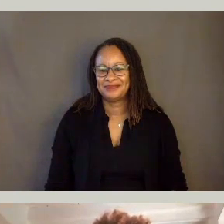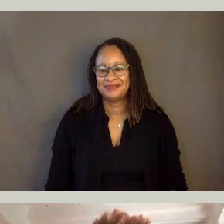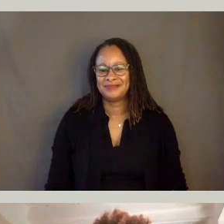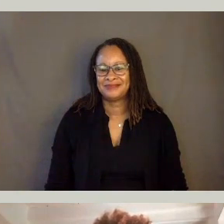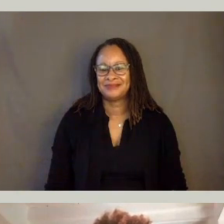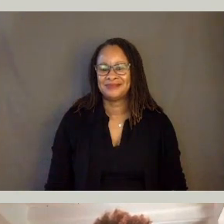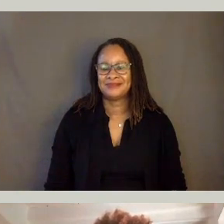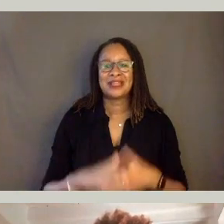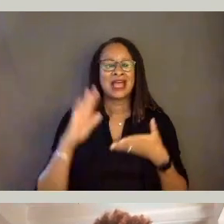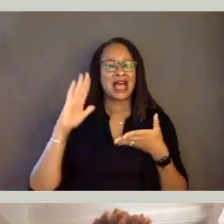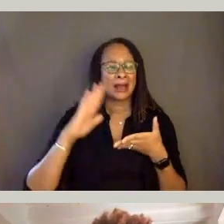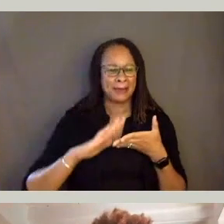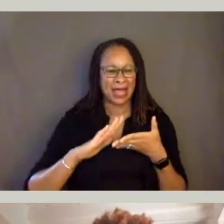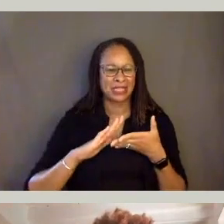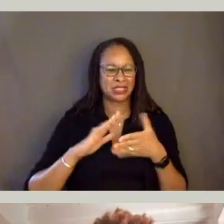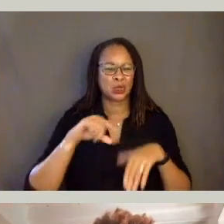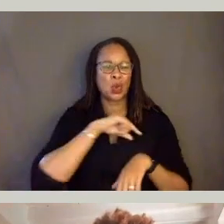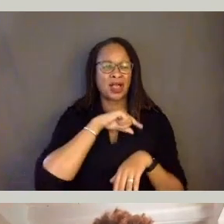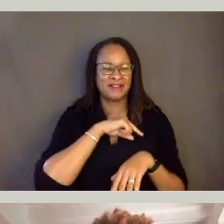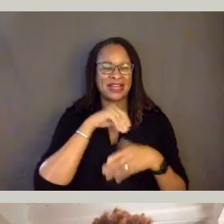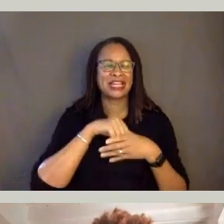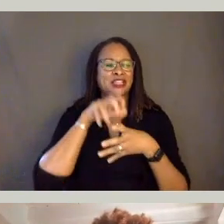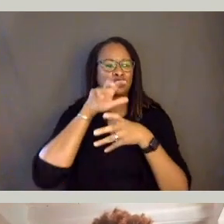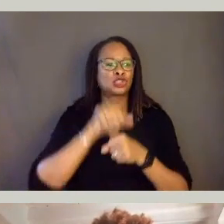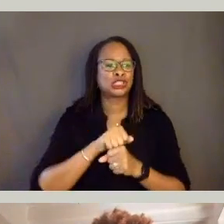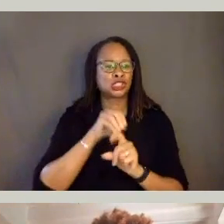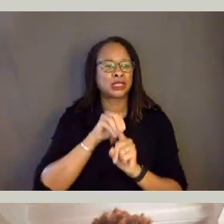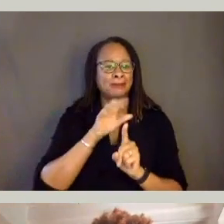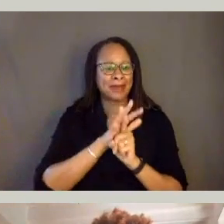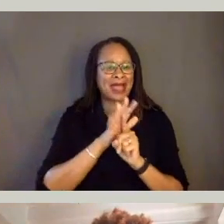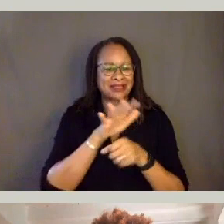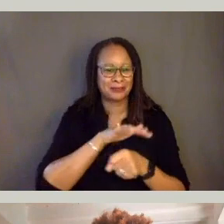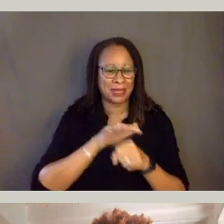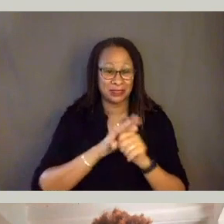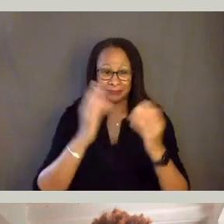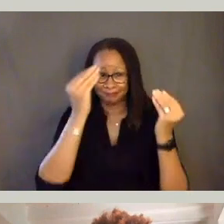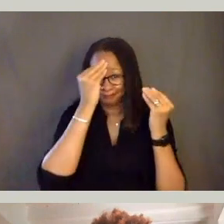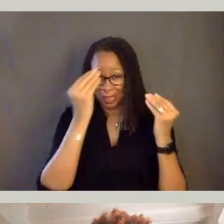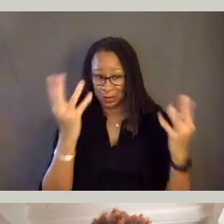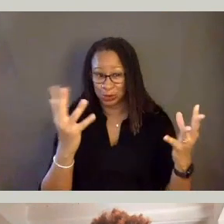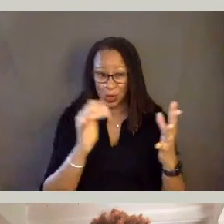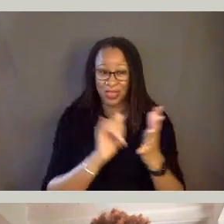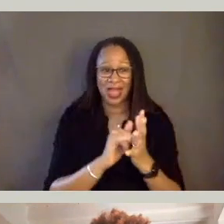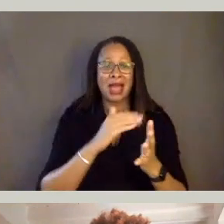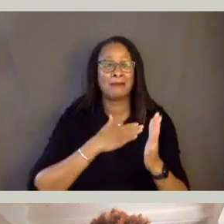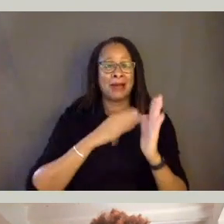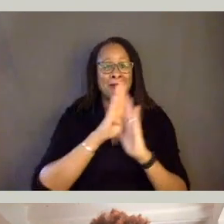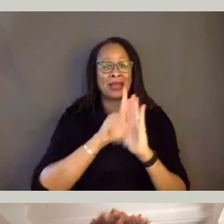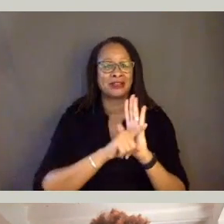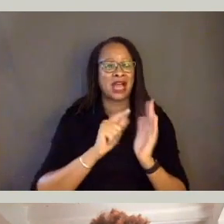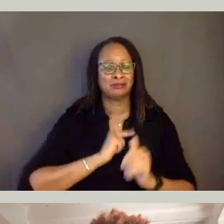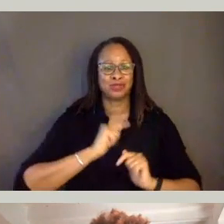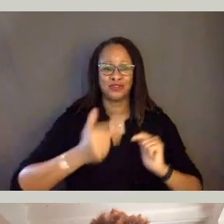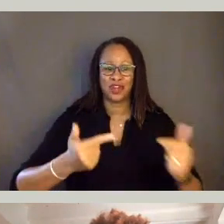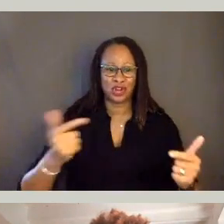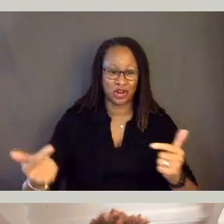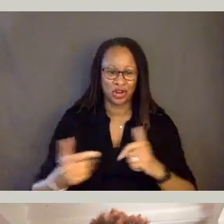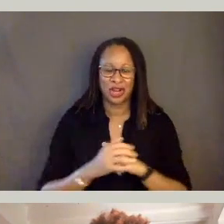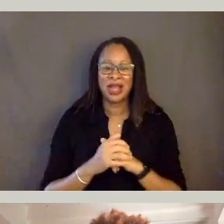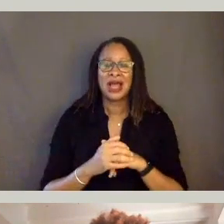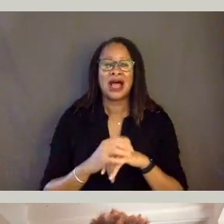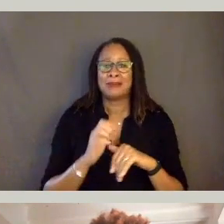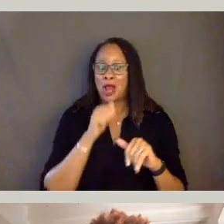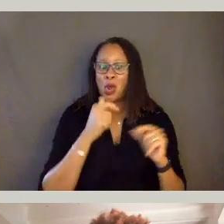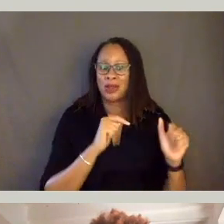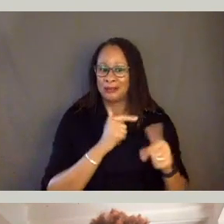I'm less qualified in like the traditional impact space. I just want to acknowledge that from my background. So I do defer to others. I'm not just passing the buck